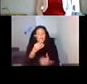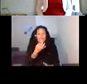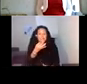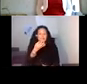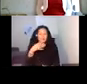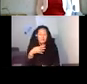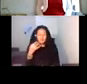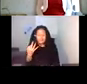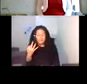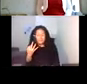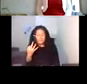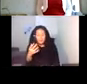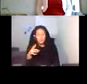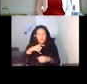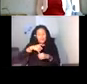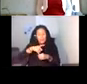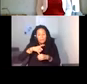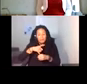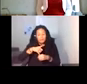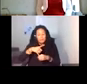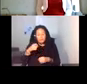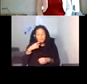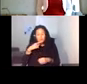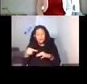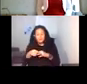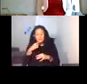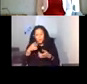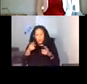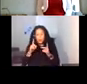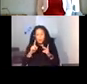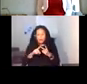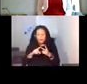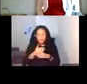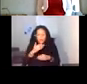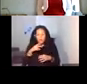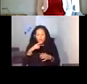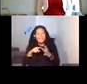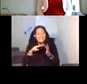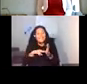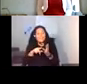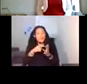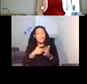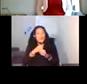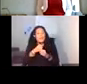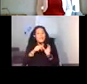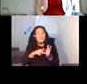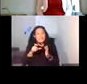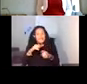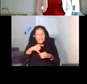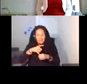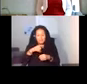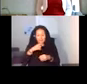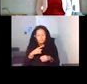an innovative chemist, overshadowed by her husband Lord Ingold's work on inorganic chemistry. Dame